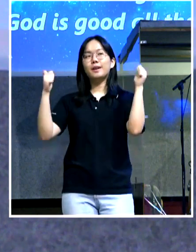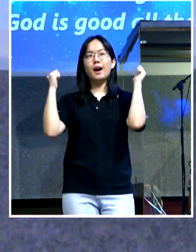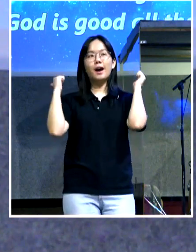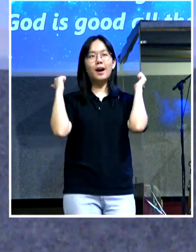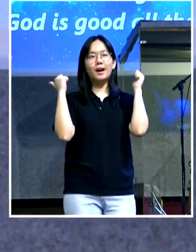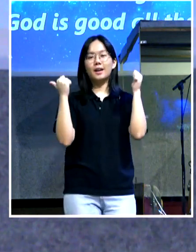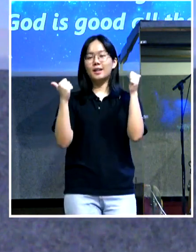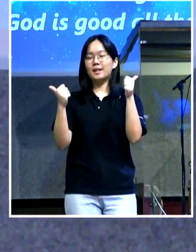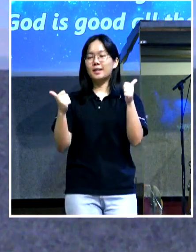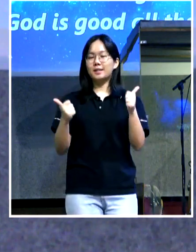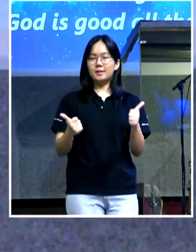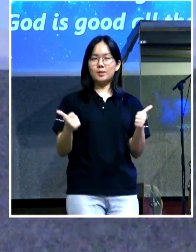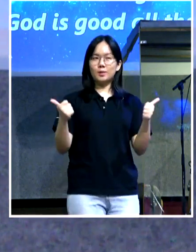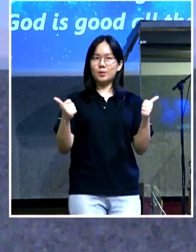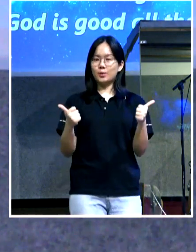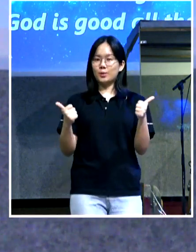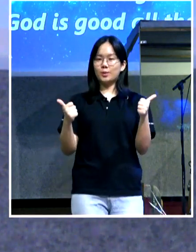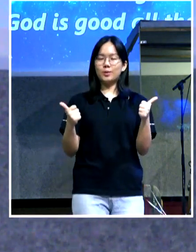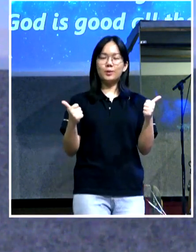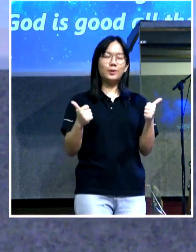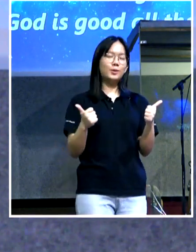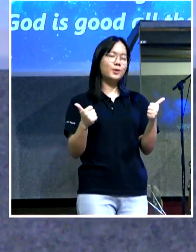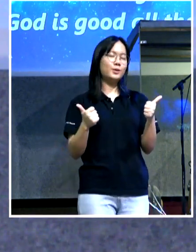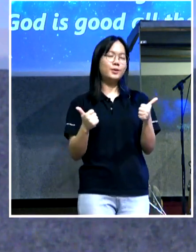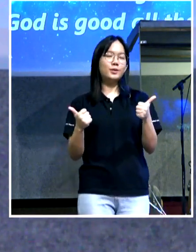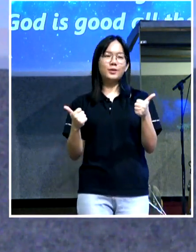good, God is